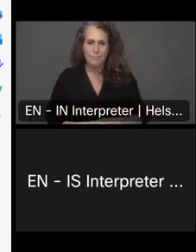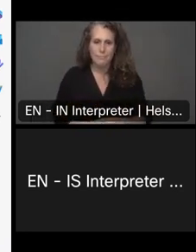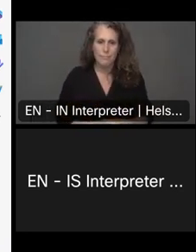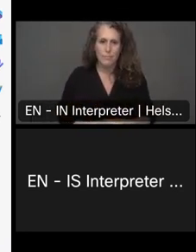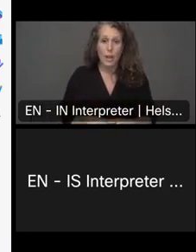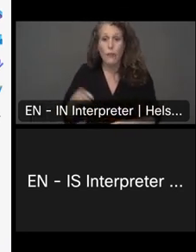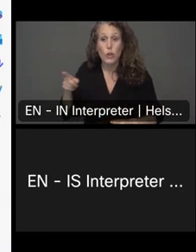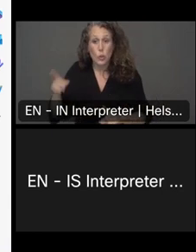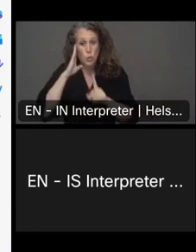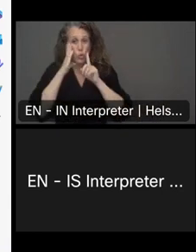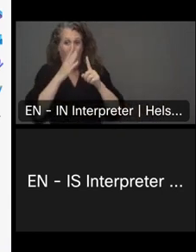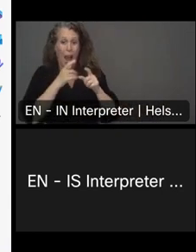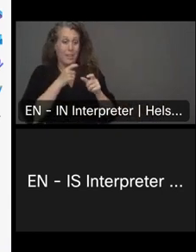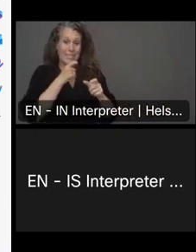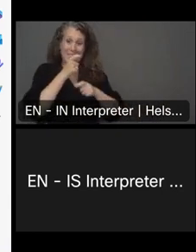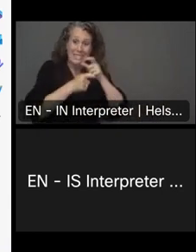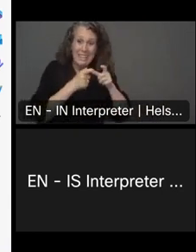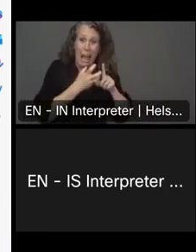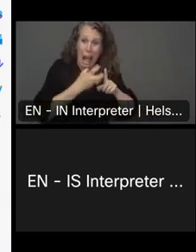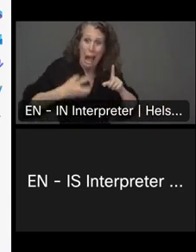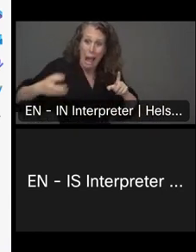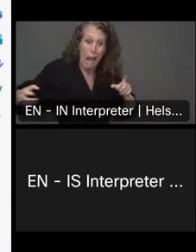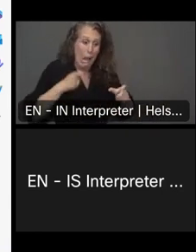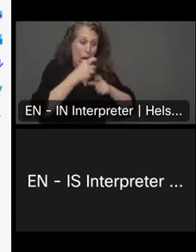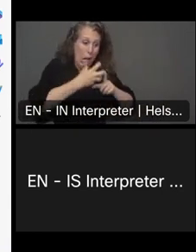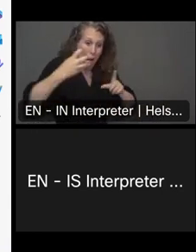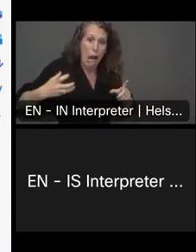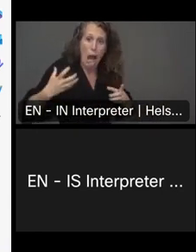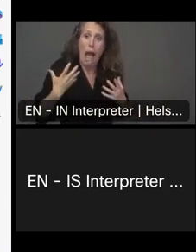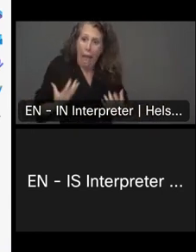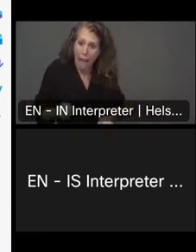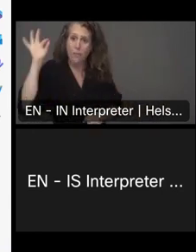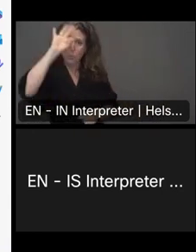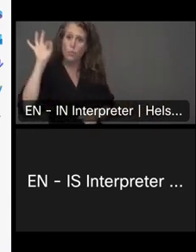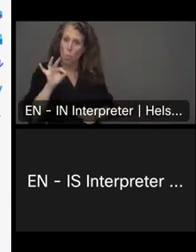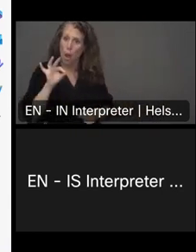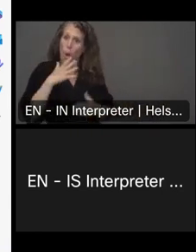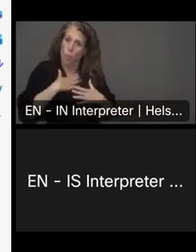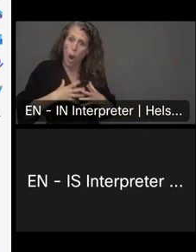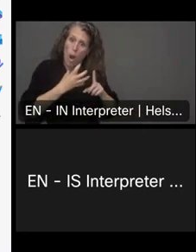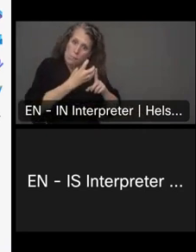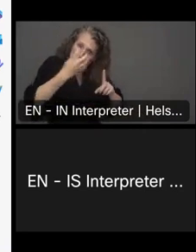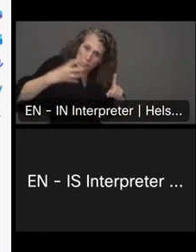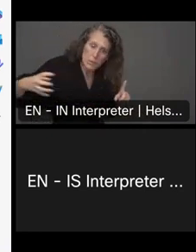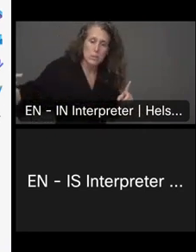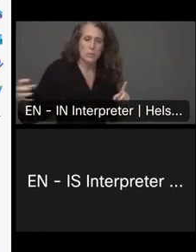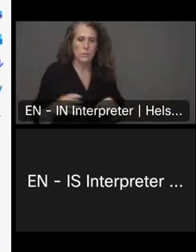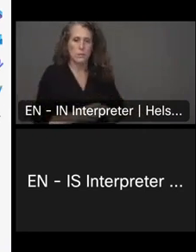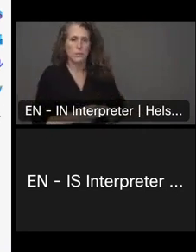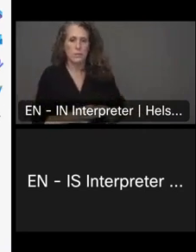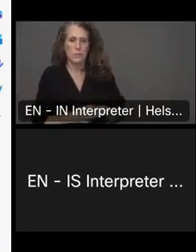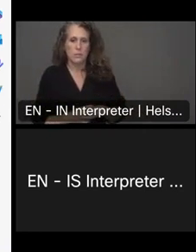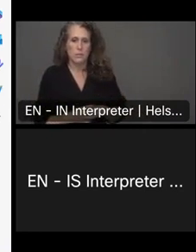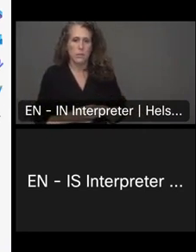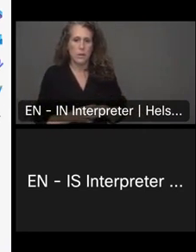in a more complex way, there's always a reason for it, but it's not necessarily the same reason. this is something I've explored with double negation, but